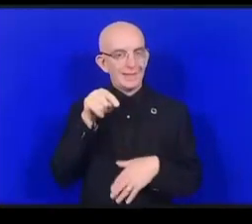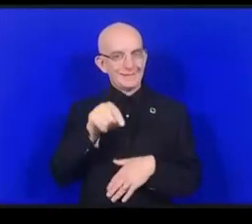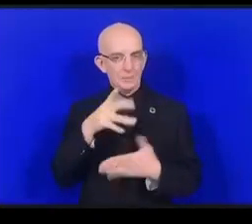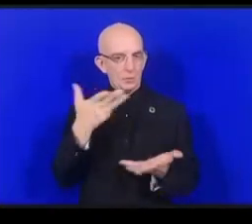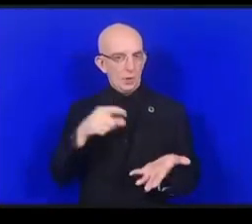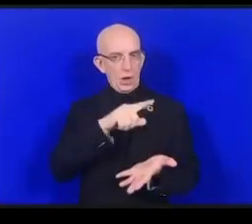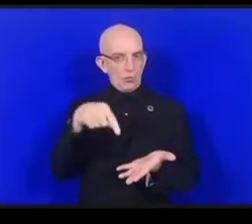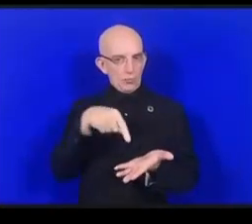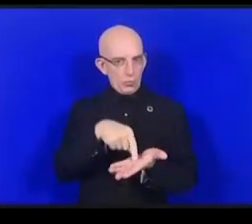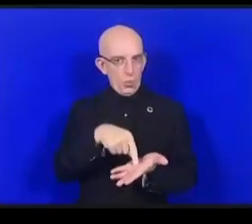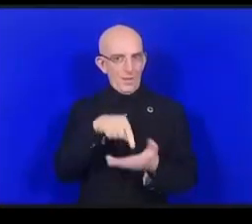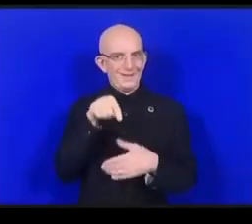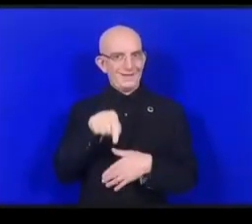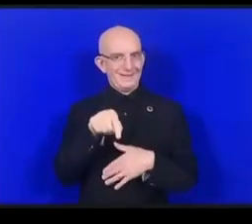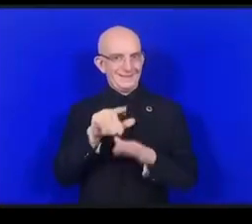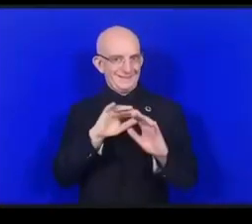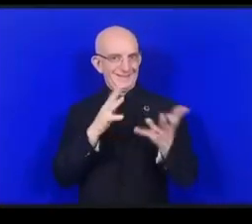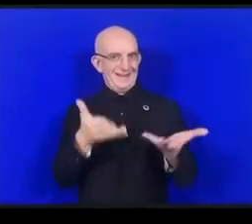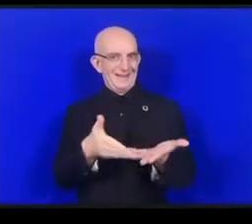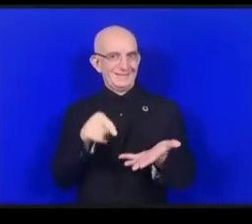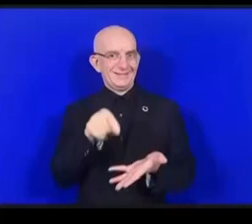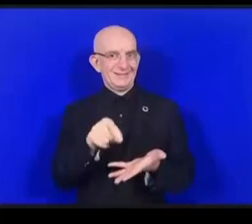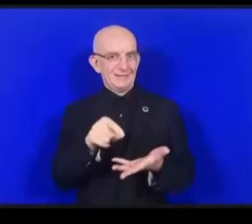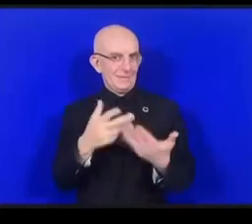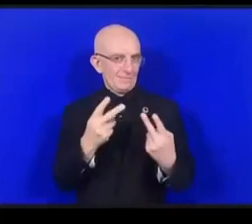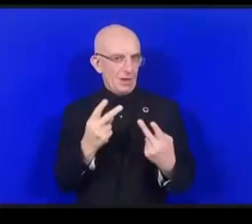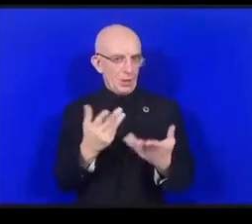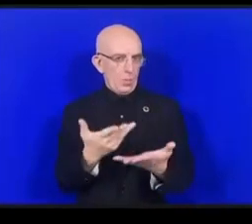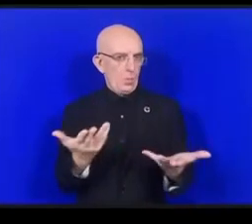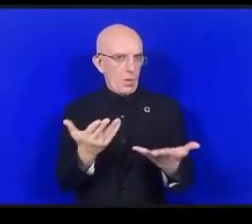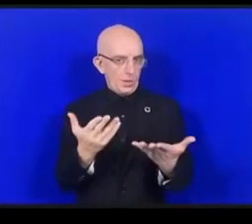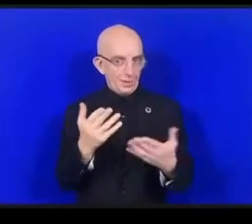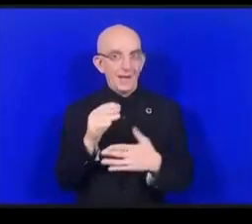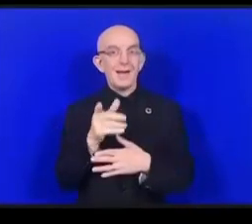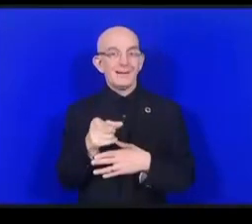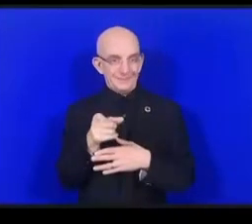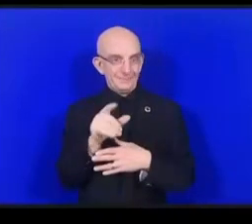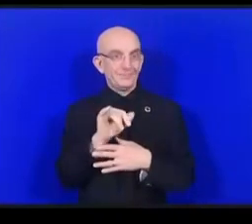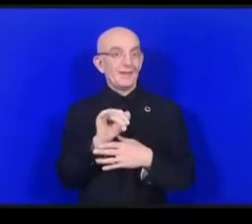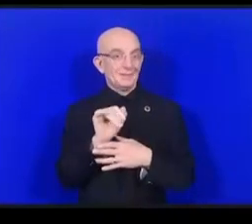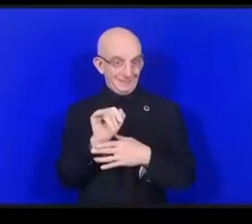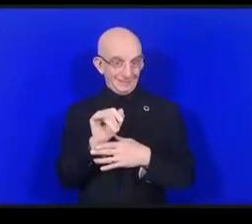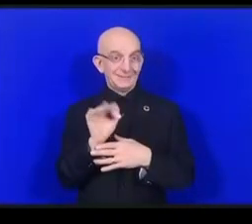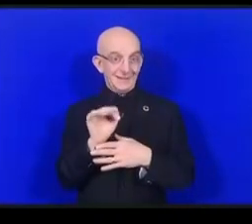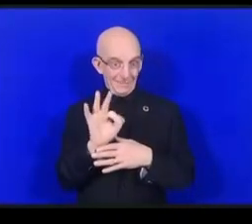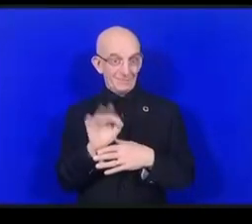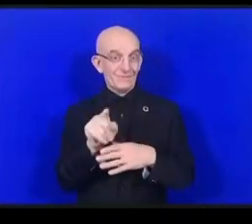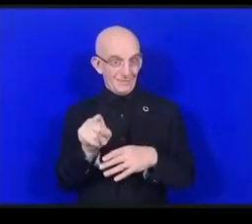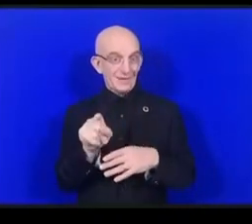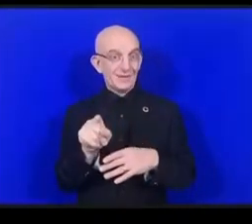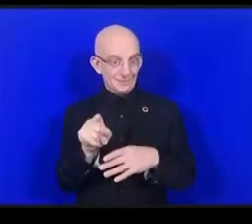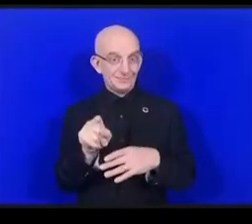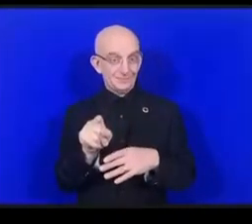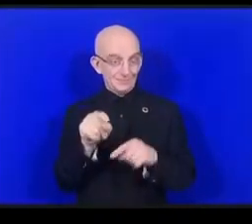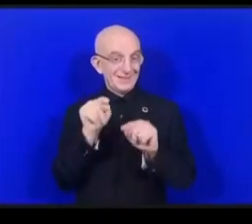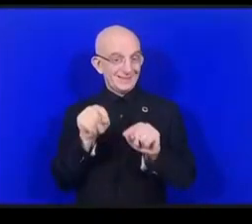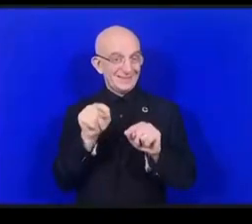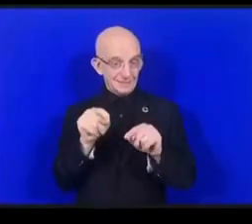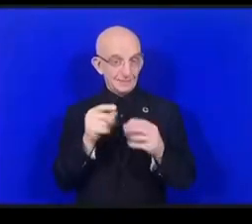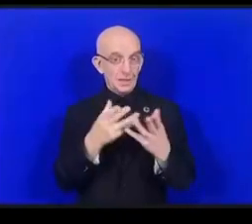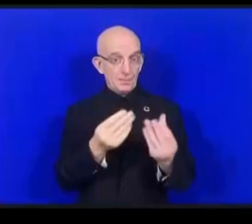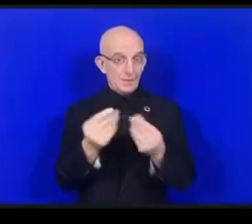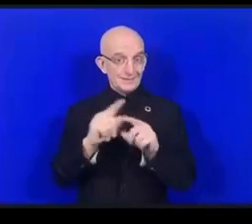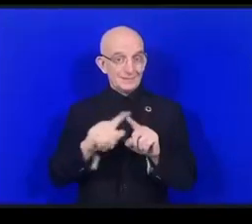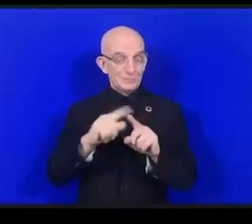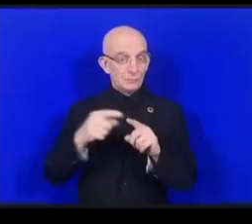table. Your system will never be better than your case studies before you start